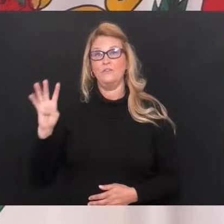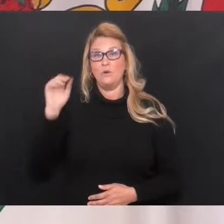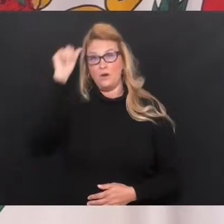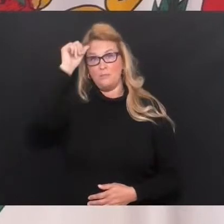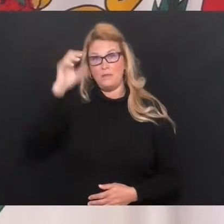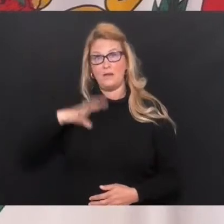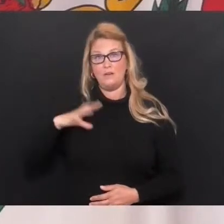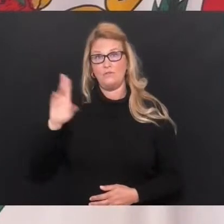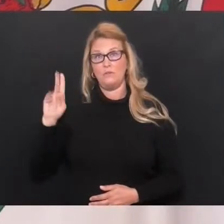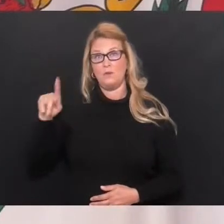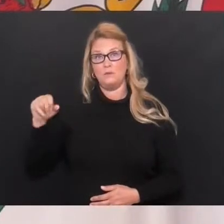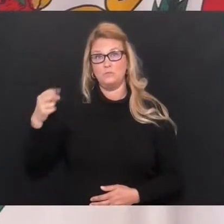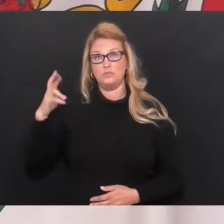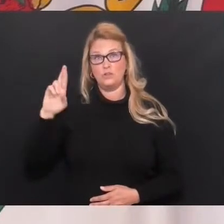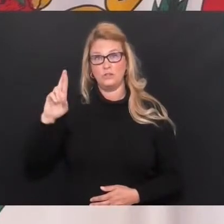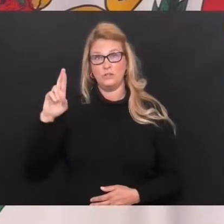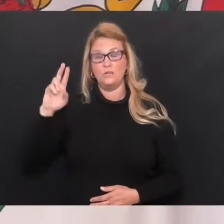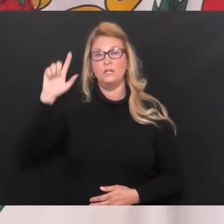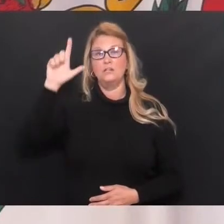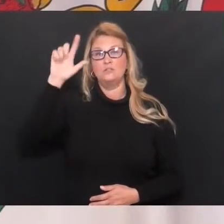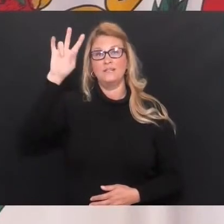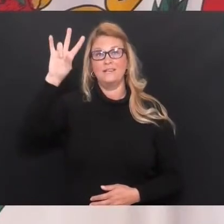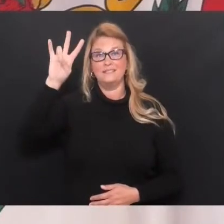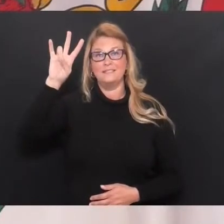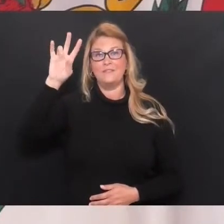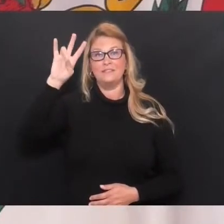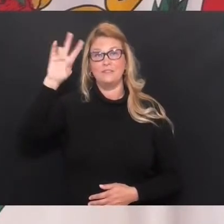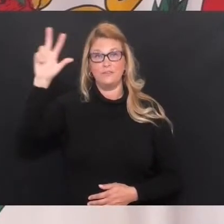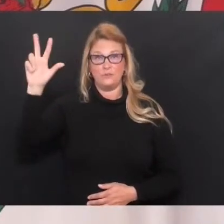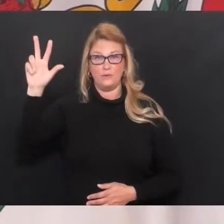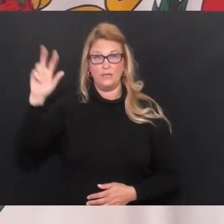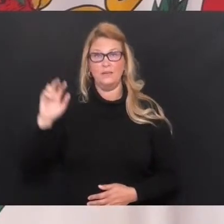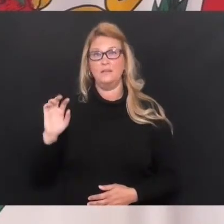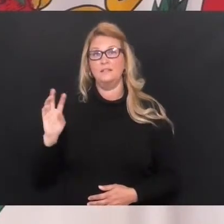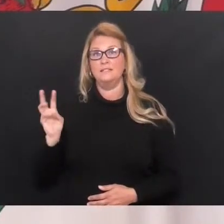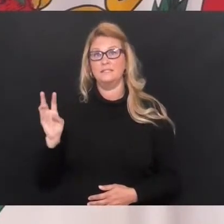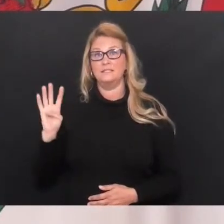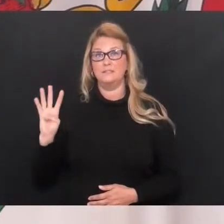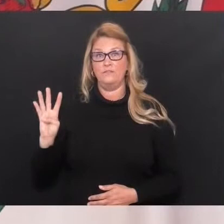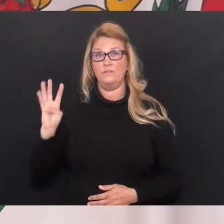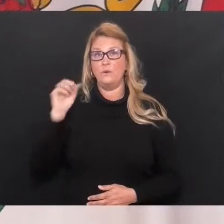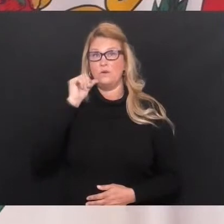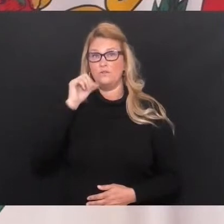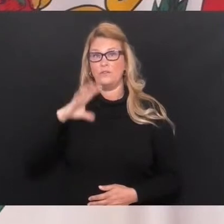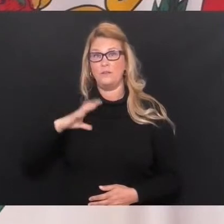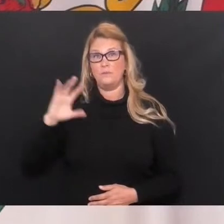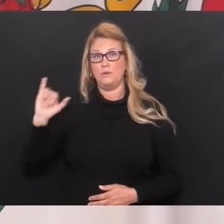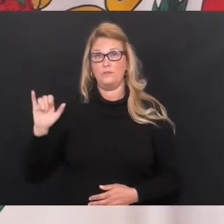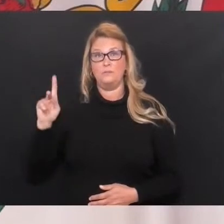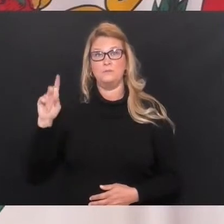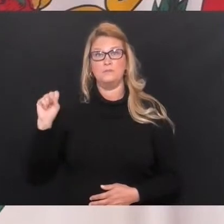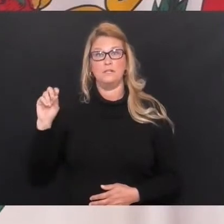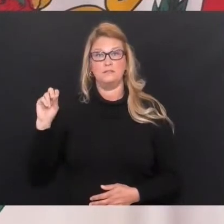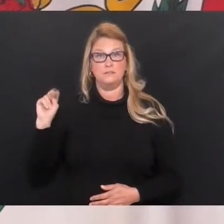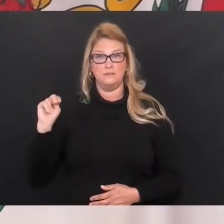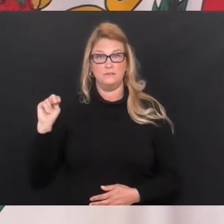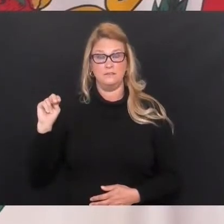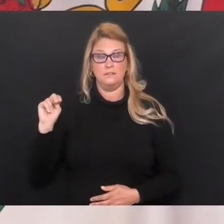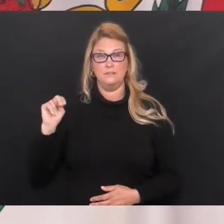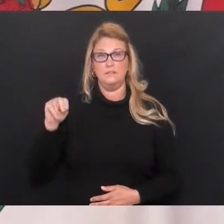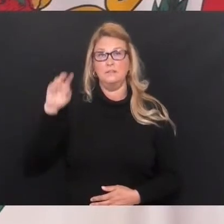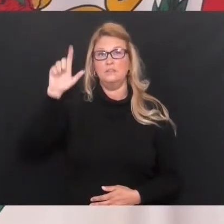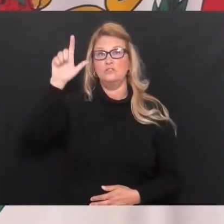from Upshur County. Our 2,773rd death is a 64-year-old female from Jackson County.